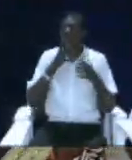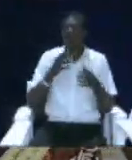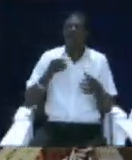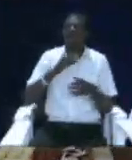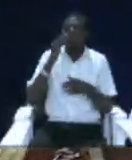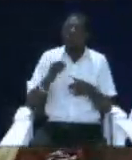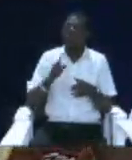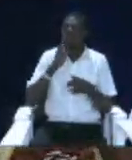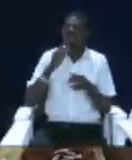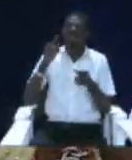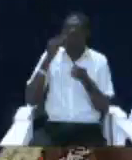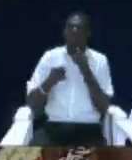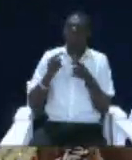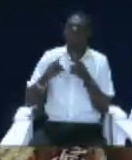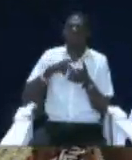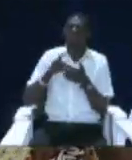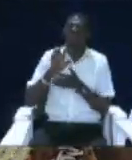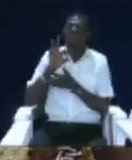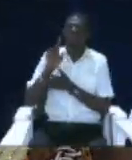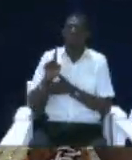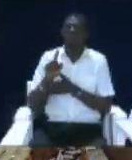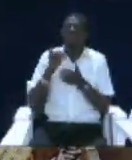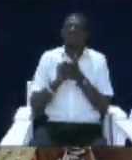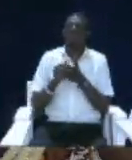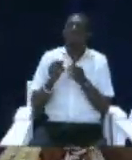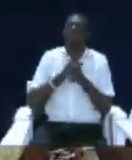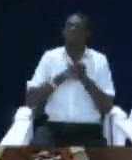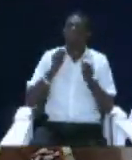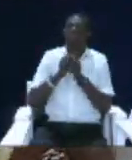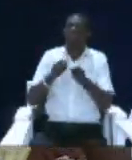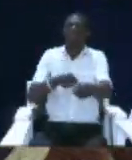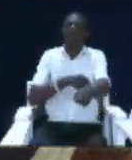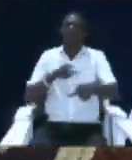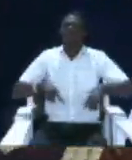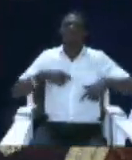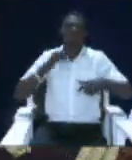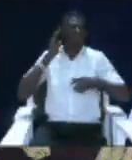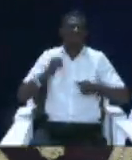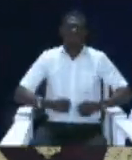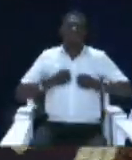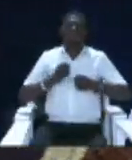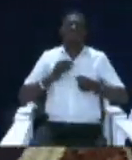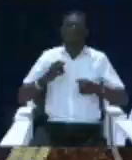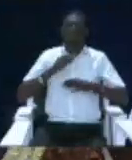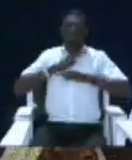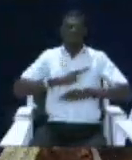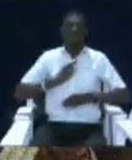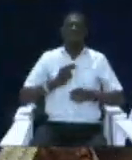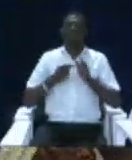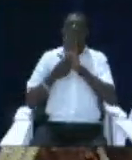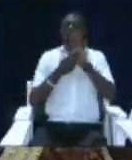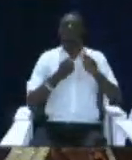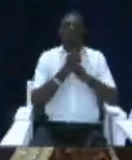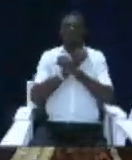the last verse in Psalm 91 that says, with long life will you satisfy us and show us your